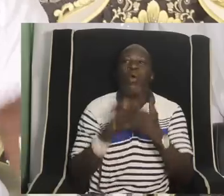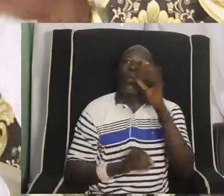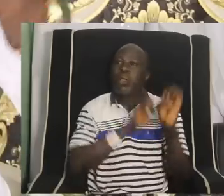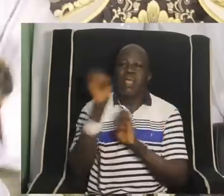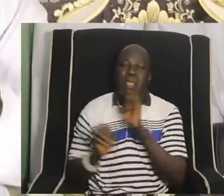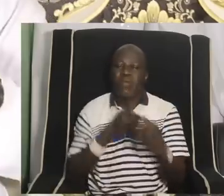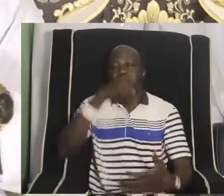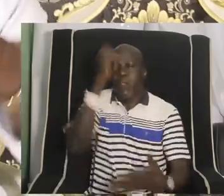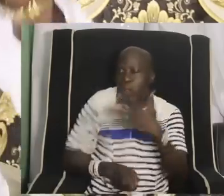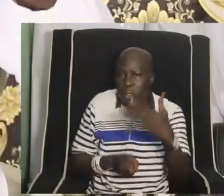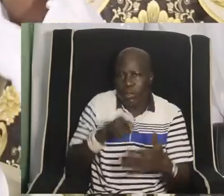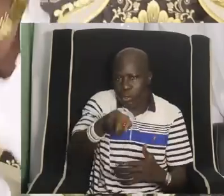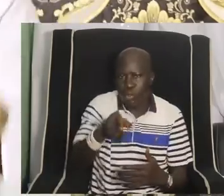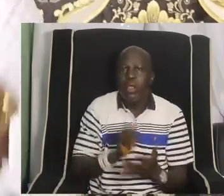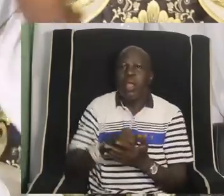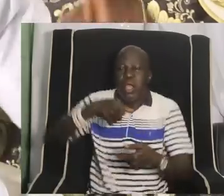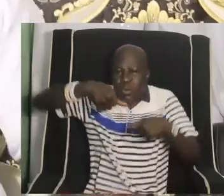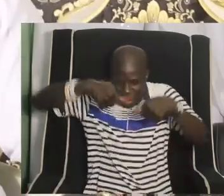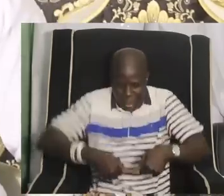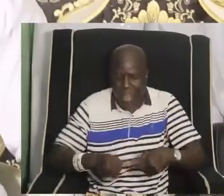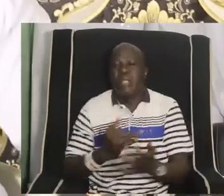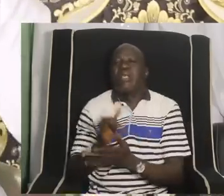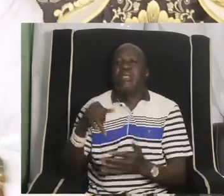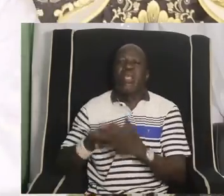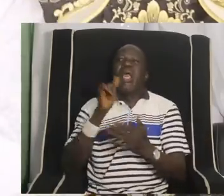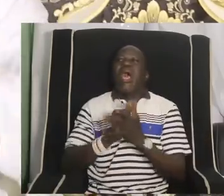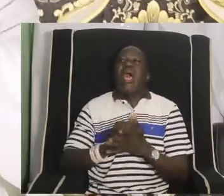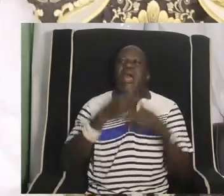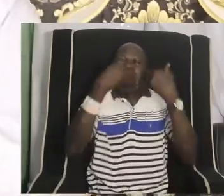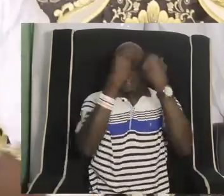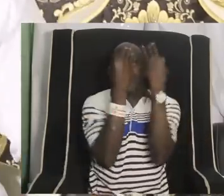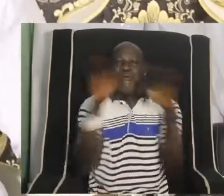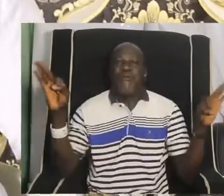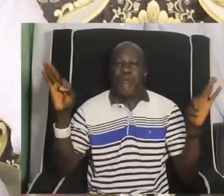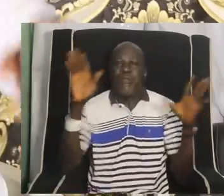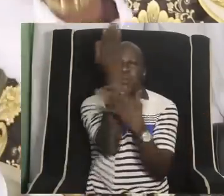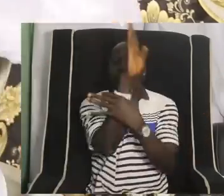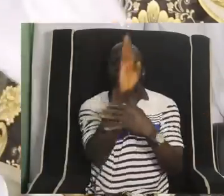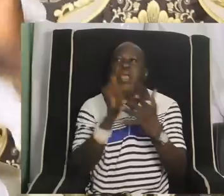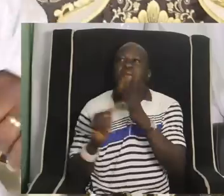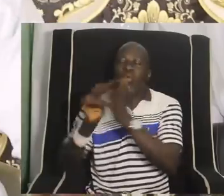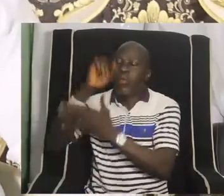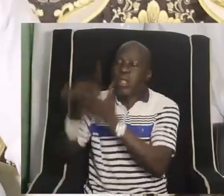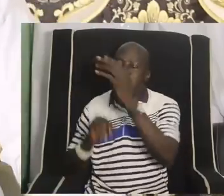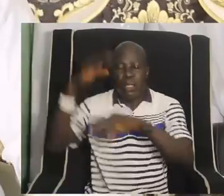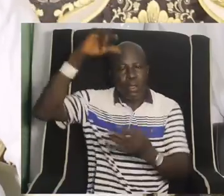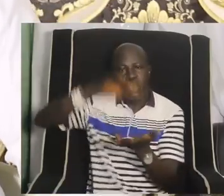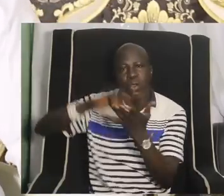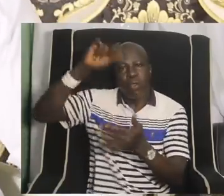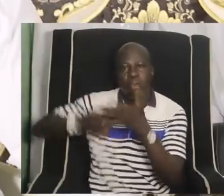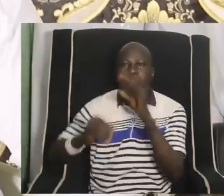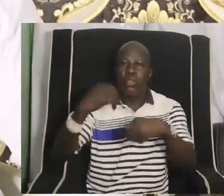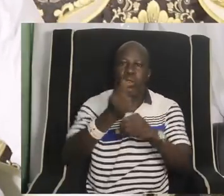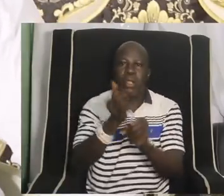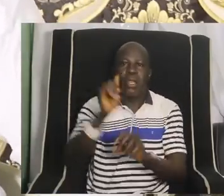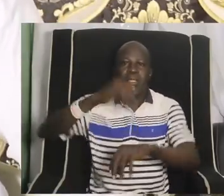Now pray for 7 days. It's a special prayer. Your I am free but from you me. By the glory of